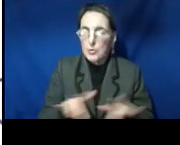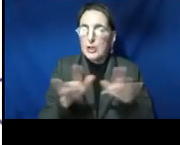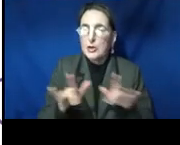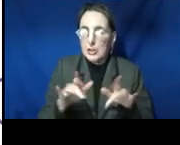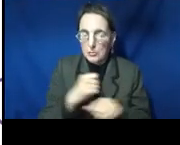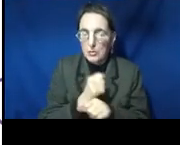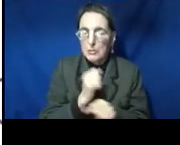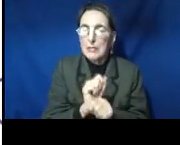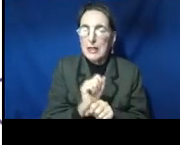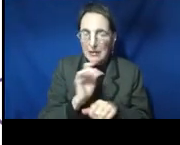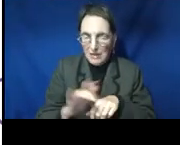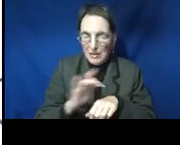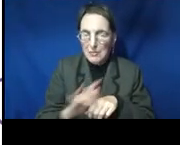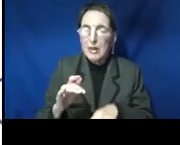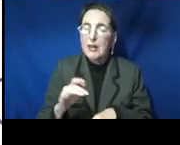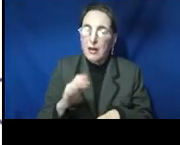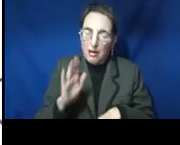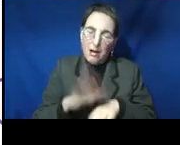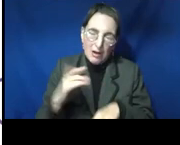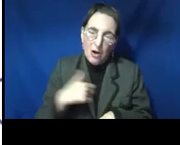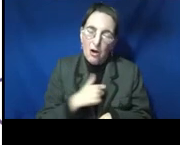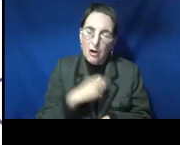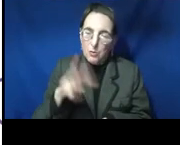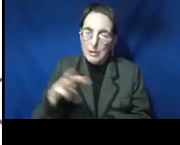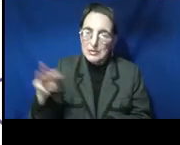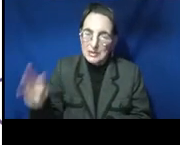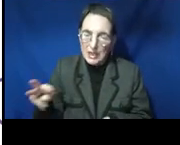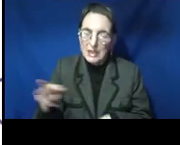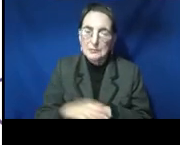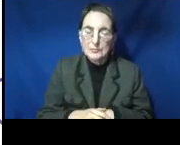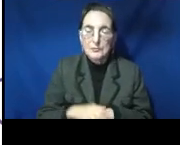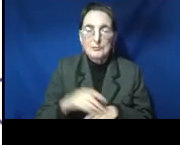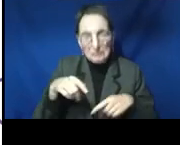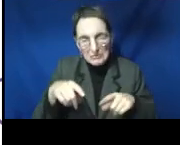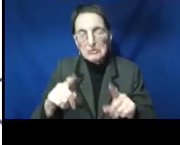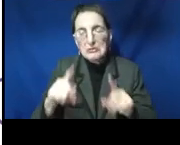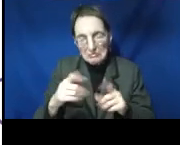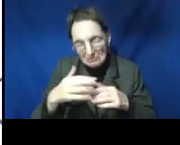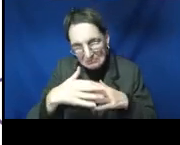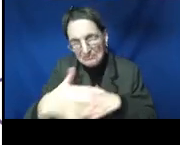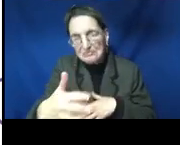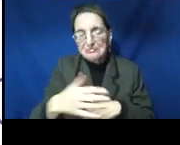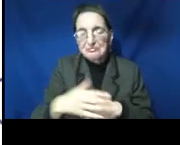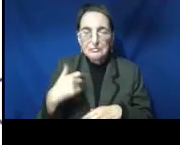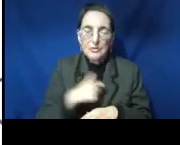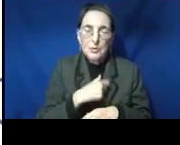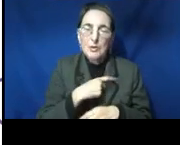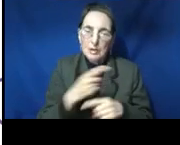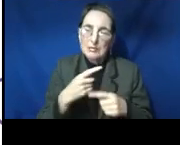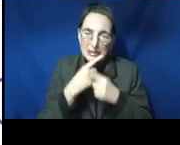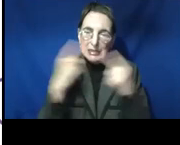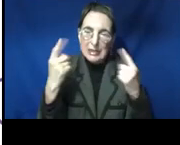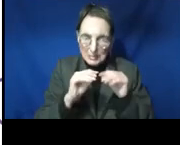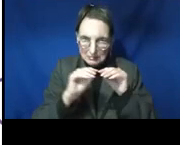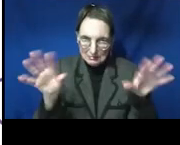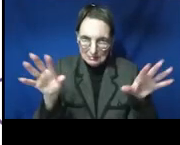nsfpolicyoutreach.com, in the coming weeks. And we'll send an email announcement as soon as this and all of the sessions have been posted. If you